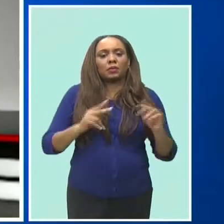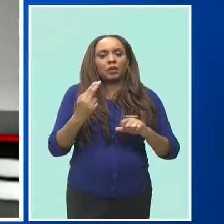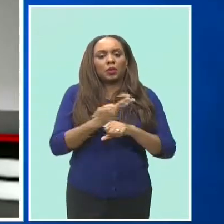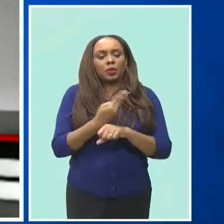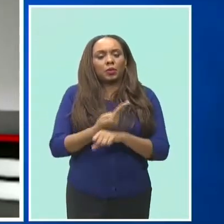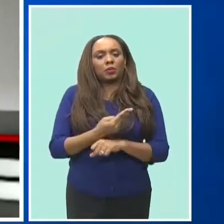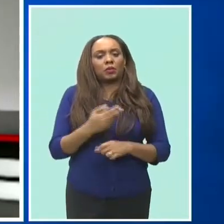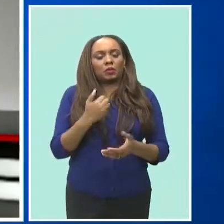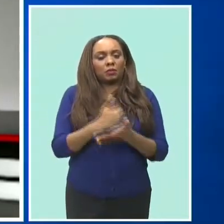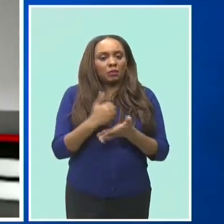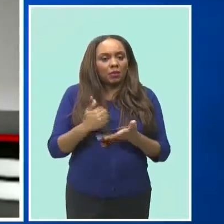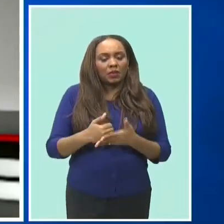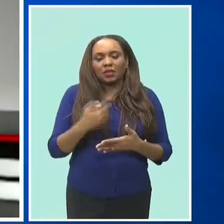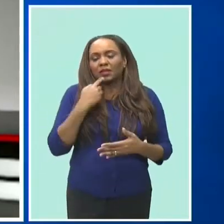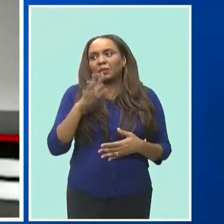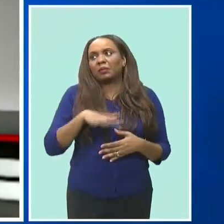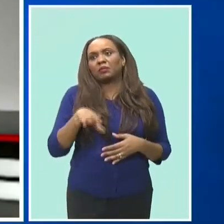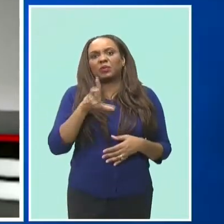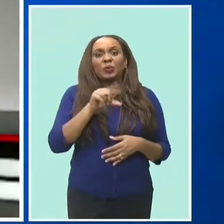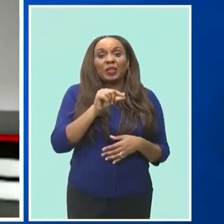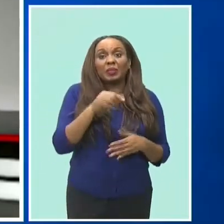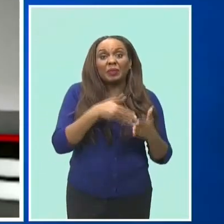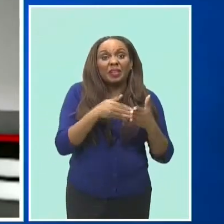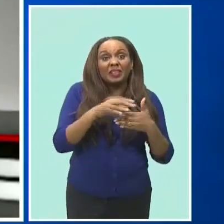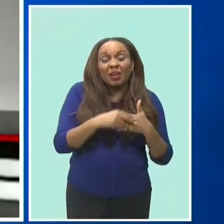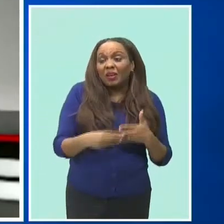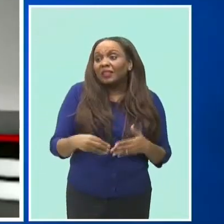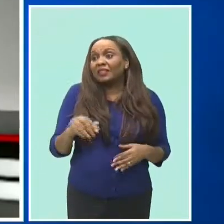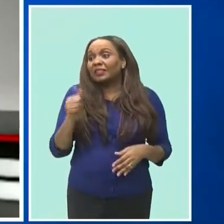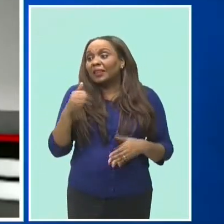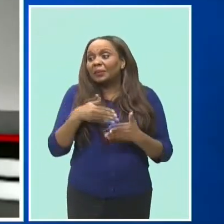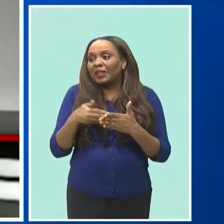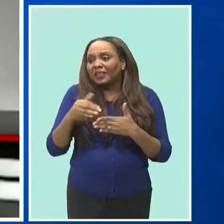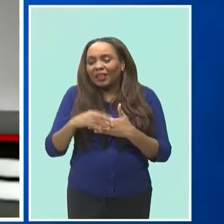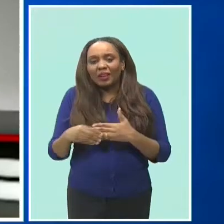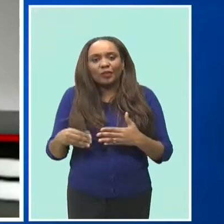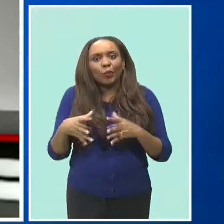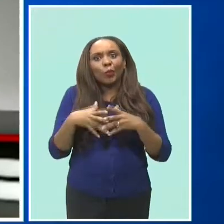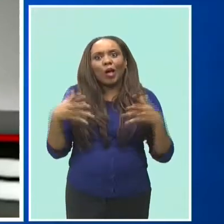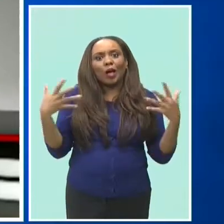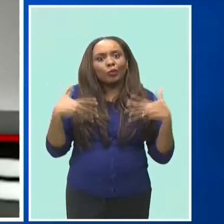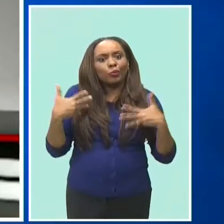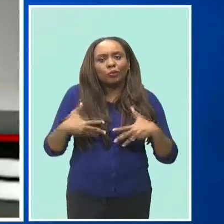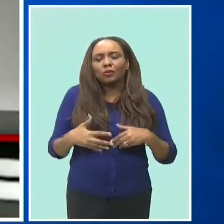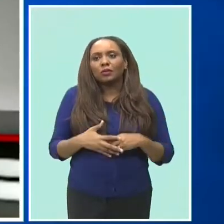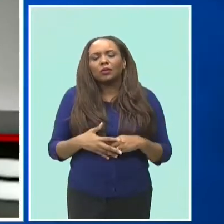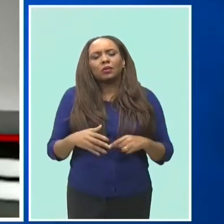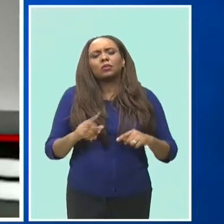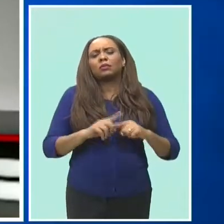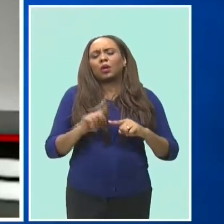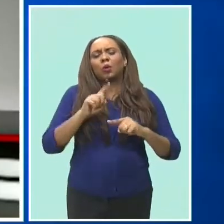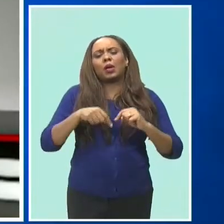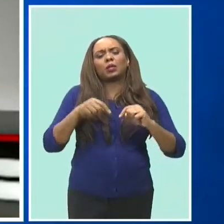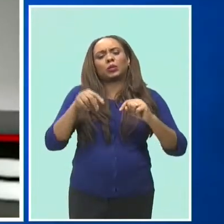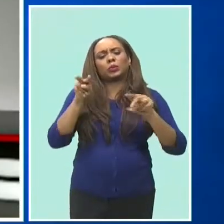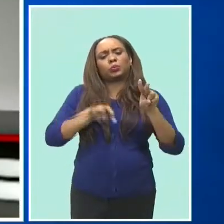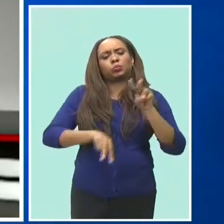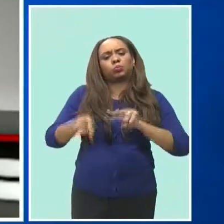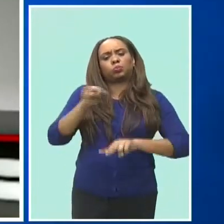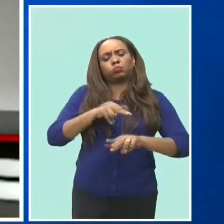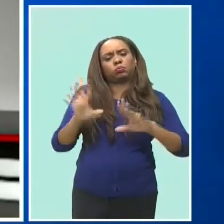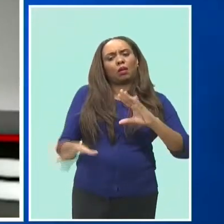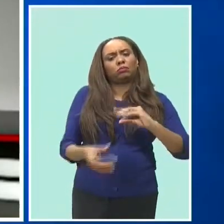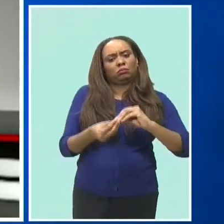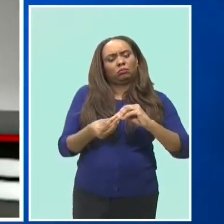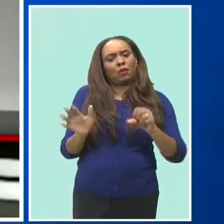And they say, well, look, $20 million, $10 million, that's a lot. But when one looks at the total value of